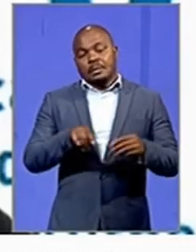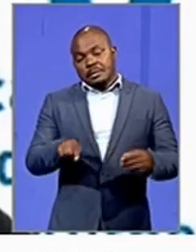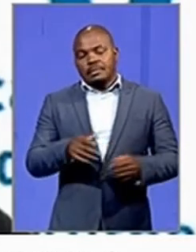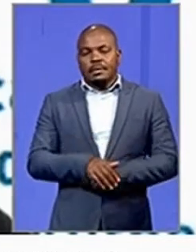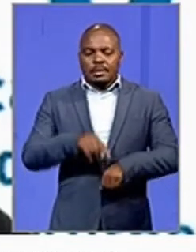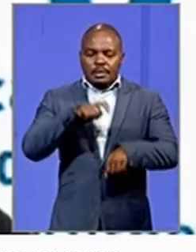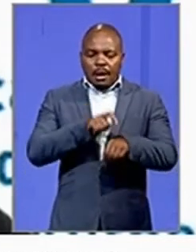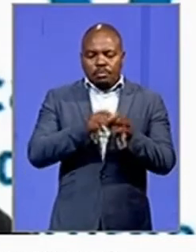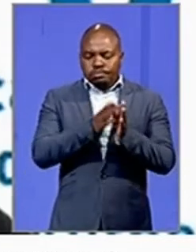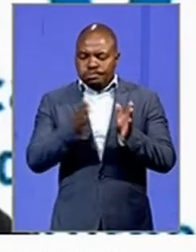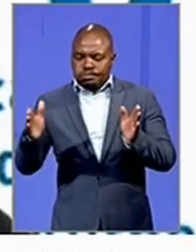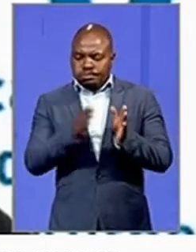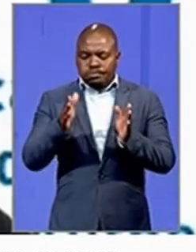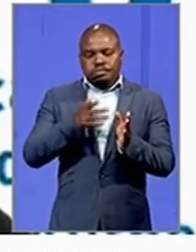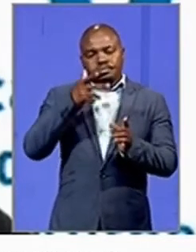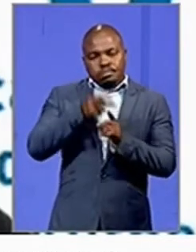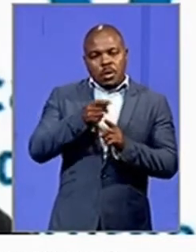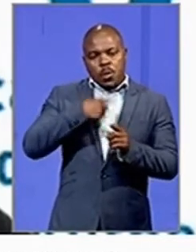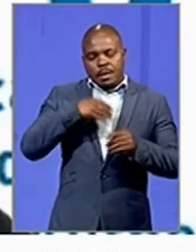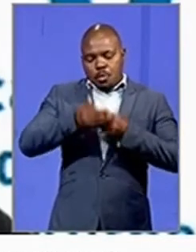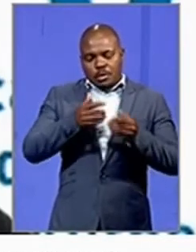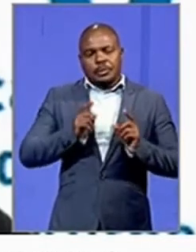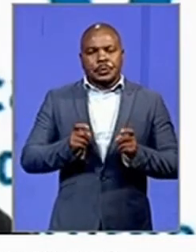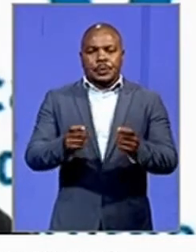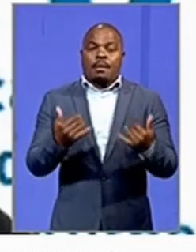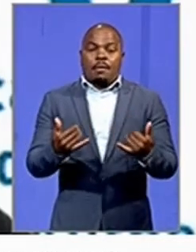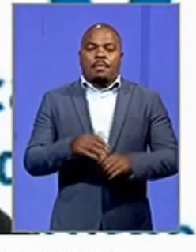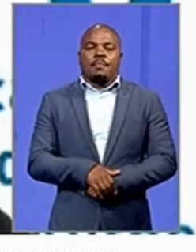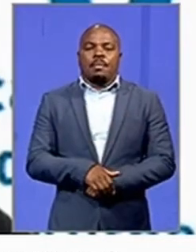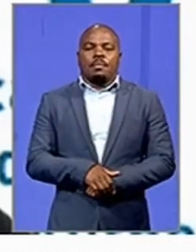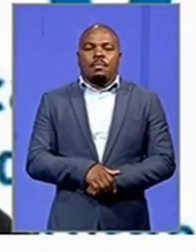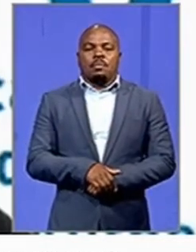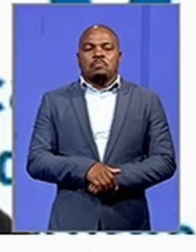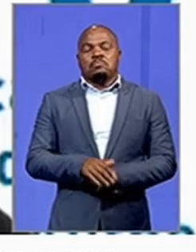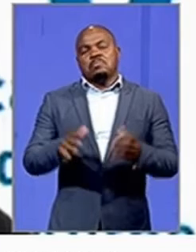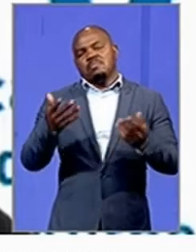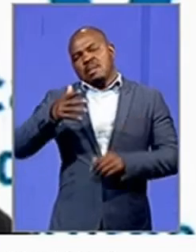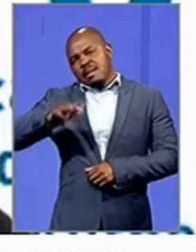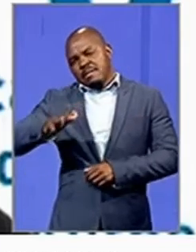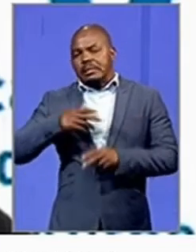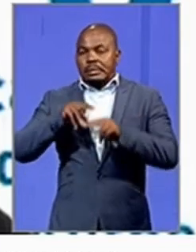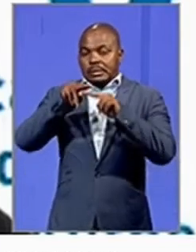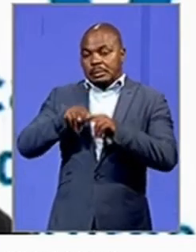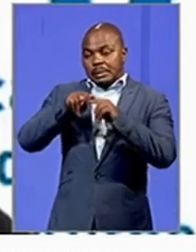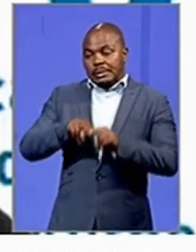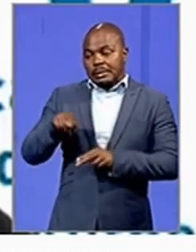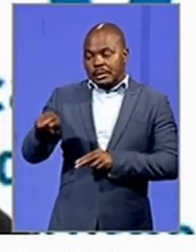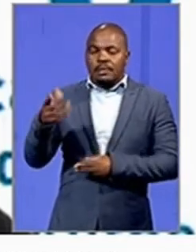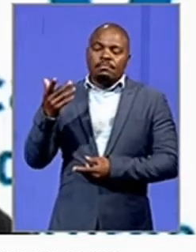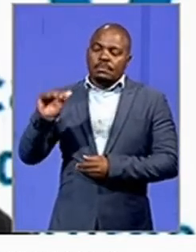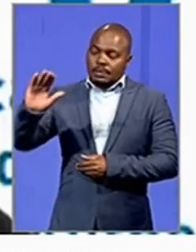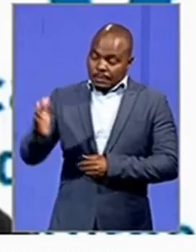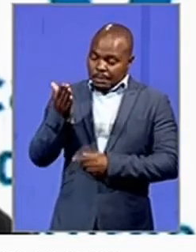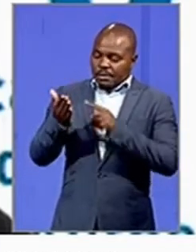and as we've indicated, we've expedited our processes. And on average, depending on the quality of the